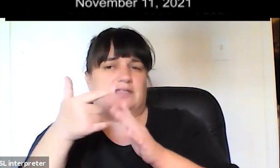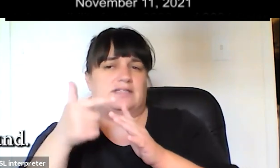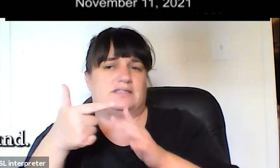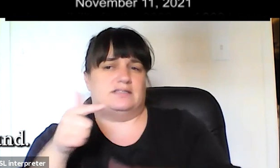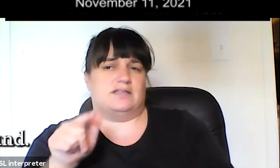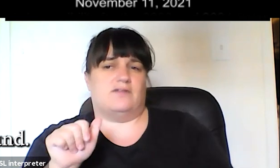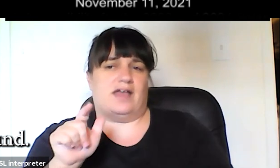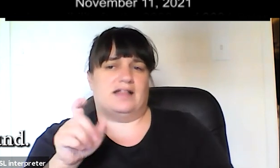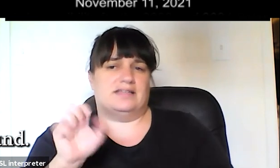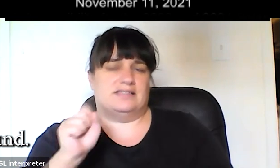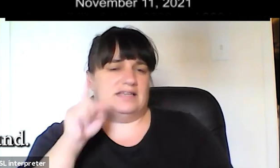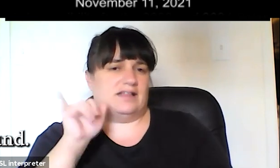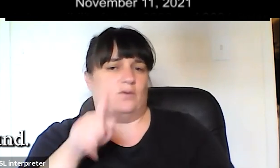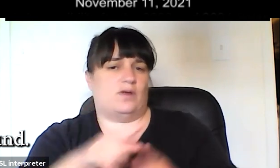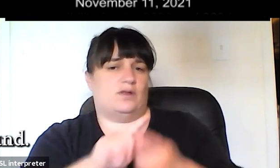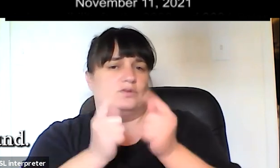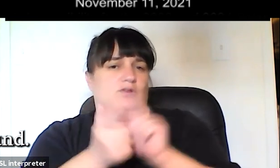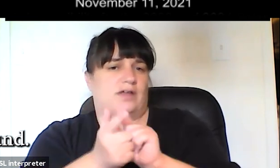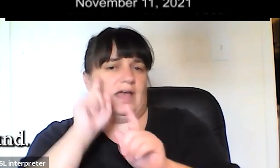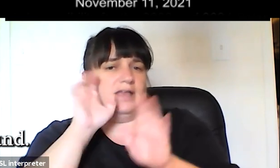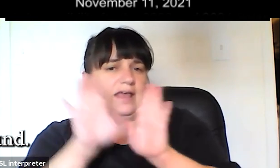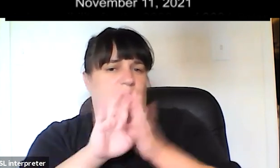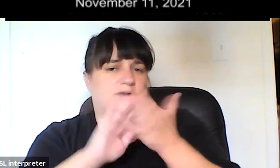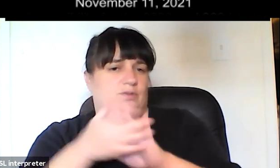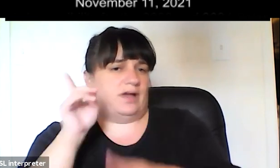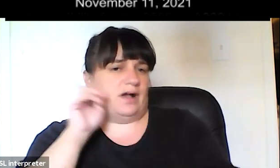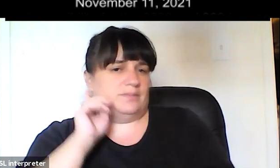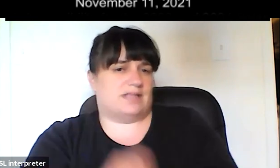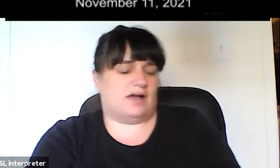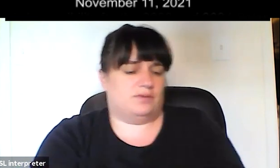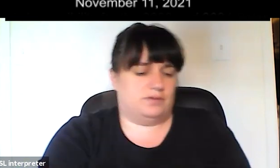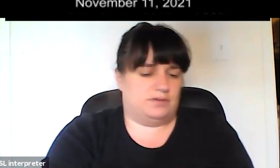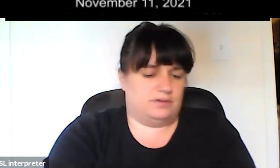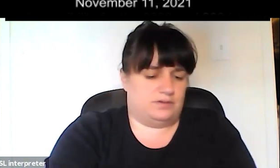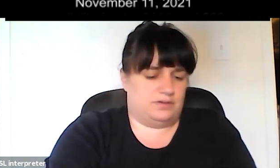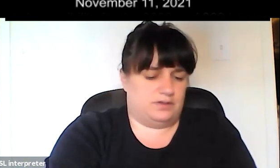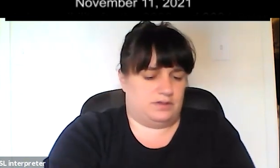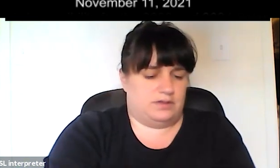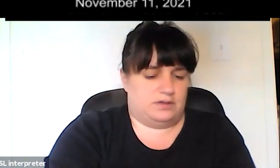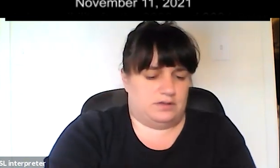galaxies sounds like when we translate that image into sound.